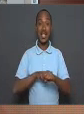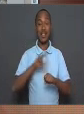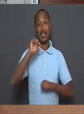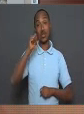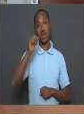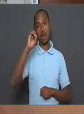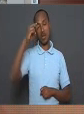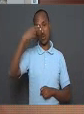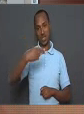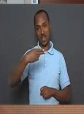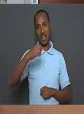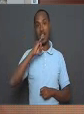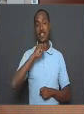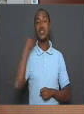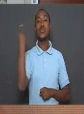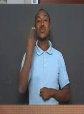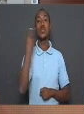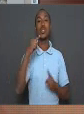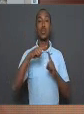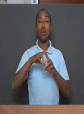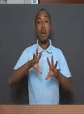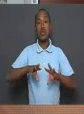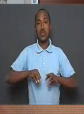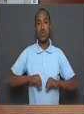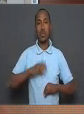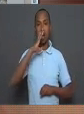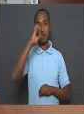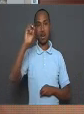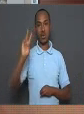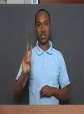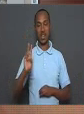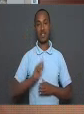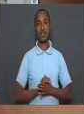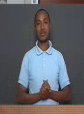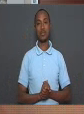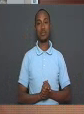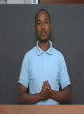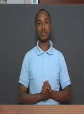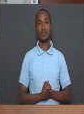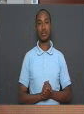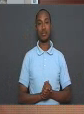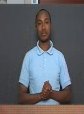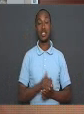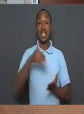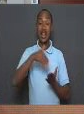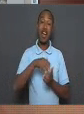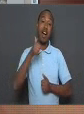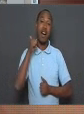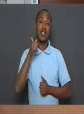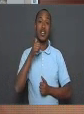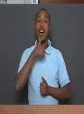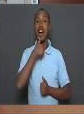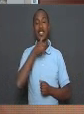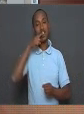sodium hydroxide is used to absorb carbon dioxide, as well as other